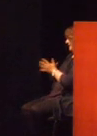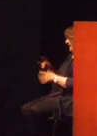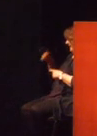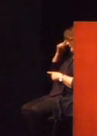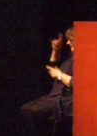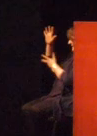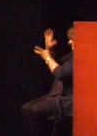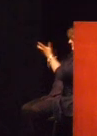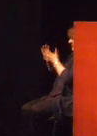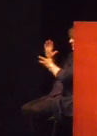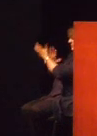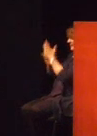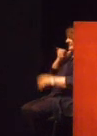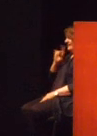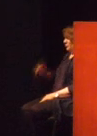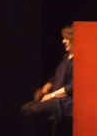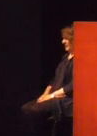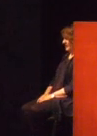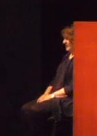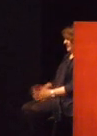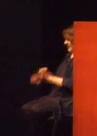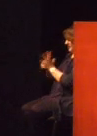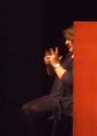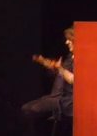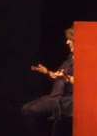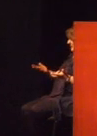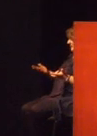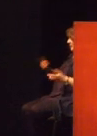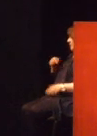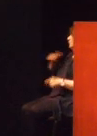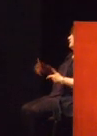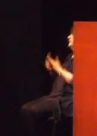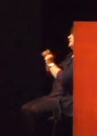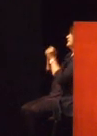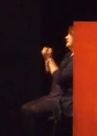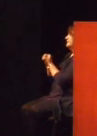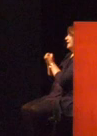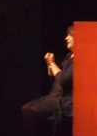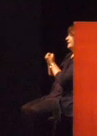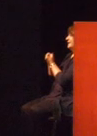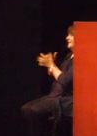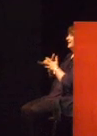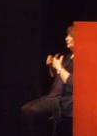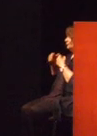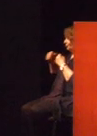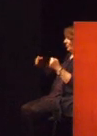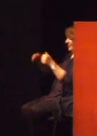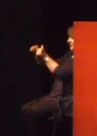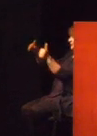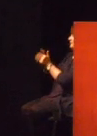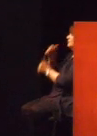delusional. And here's what they mean by that. We live in a society that's heavily shaped by race. We've